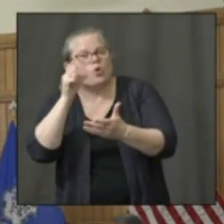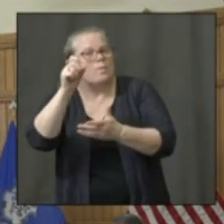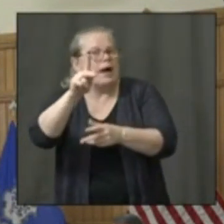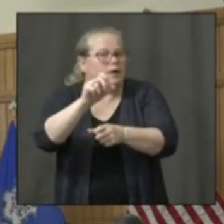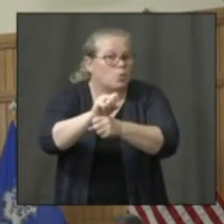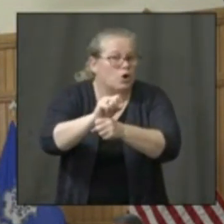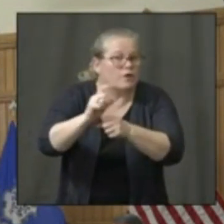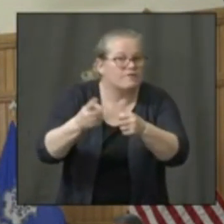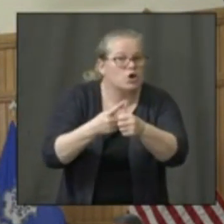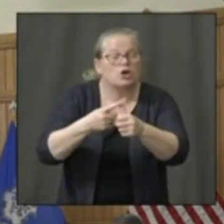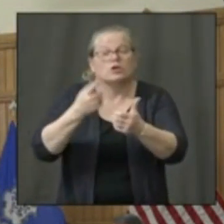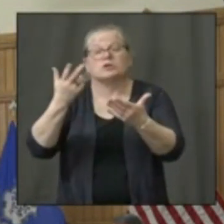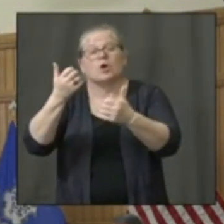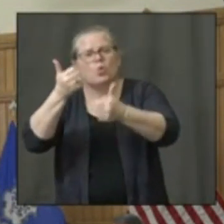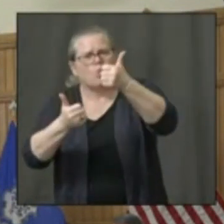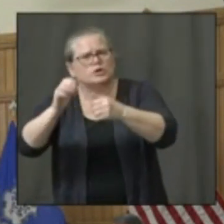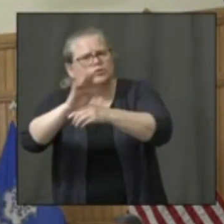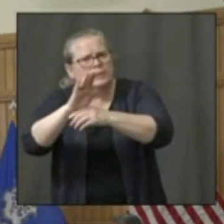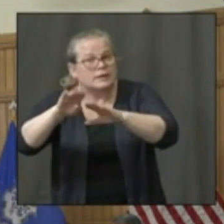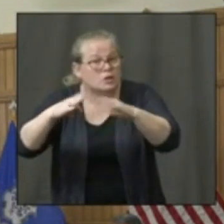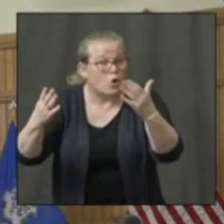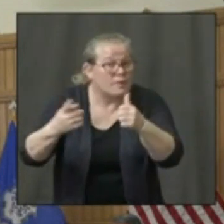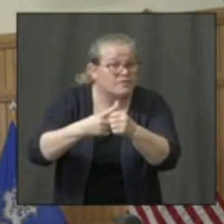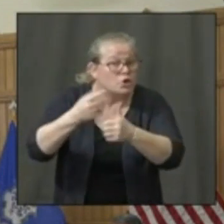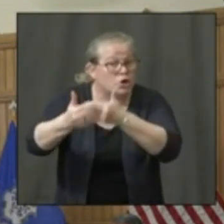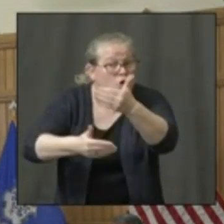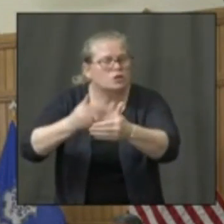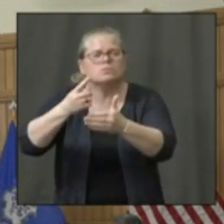businesses? And then I had a follow-up question for Beth Bye.